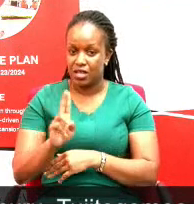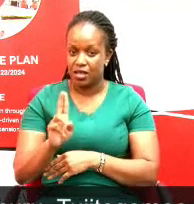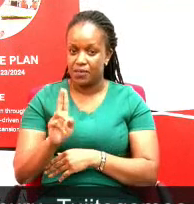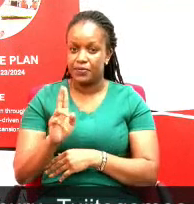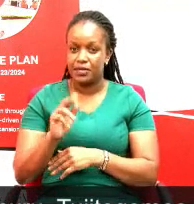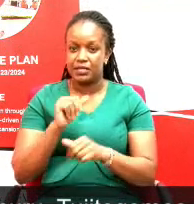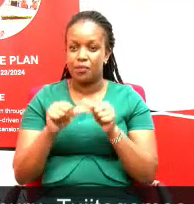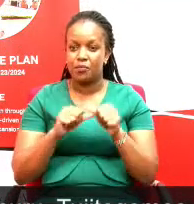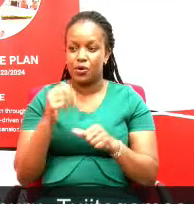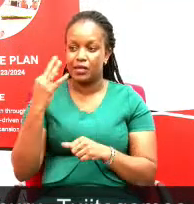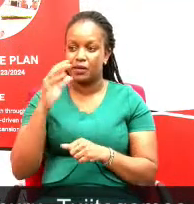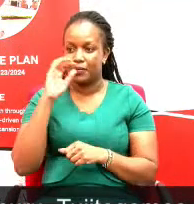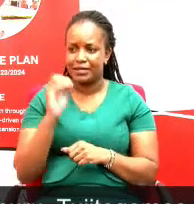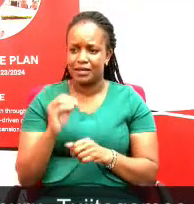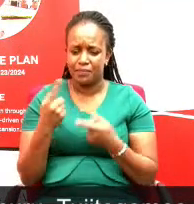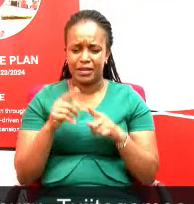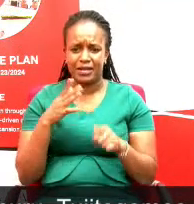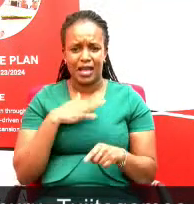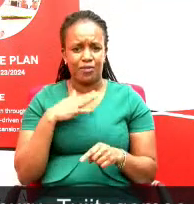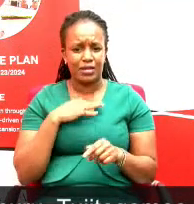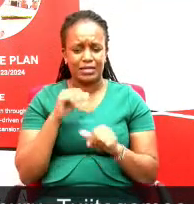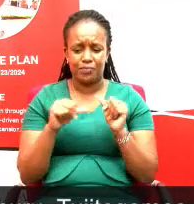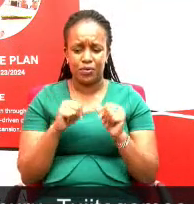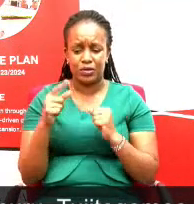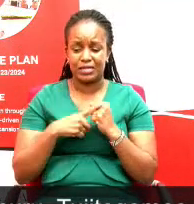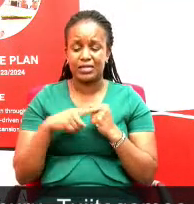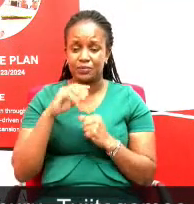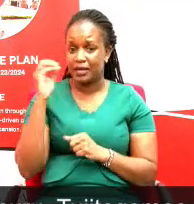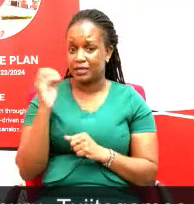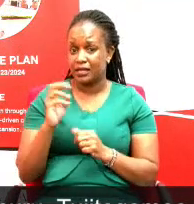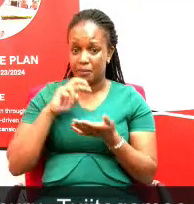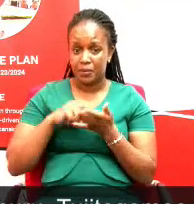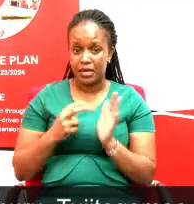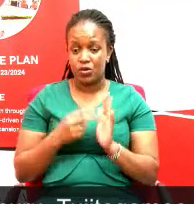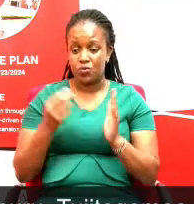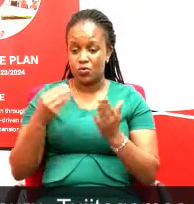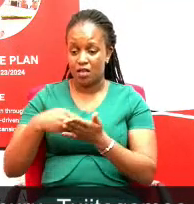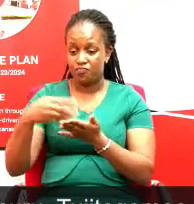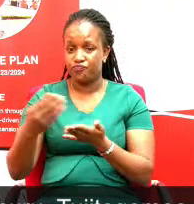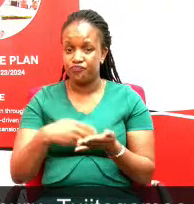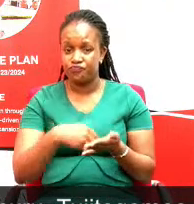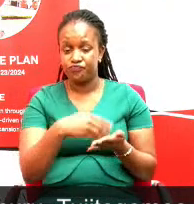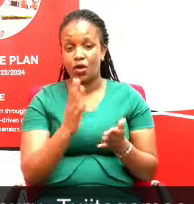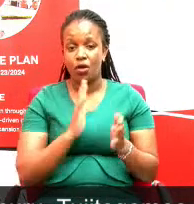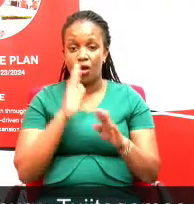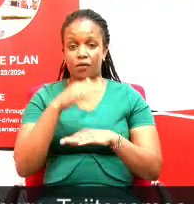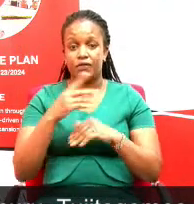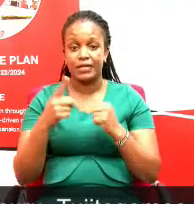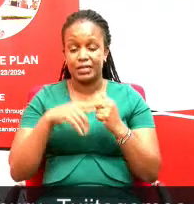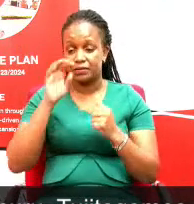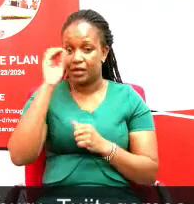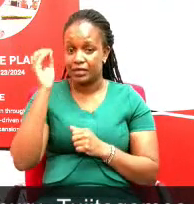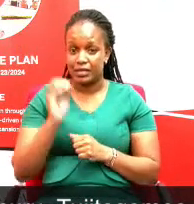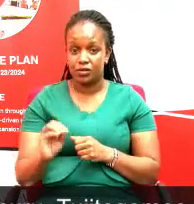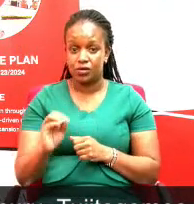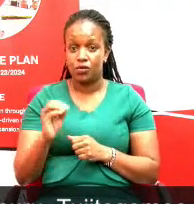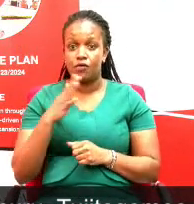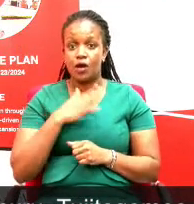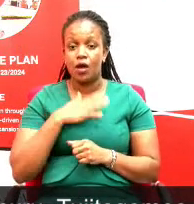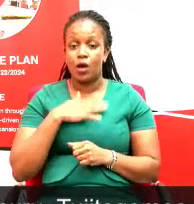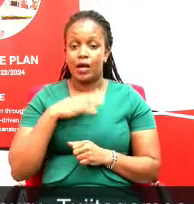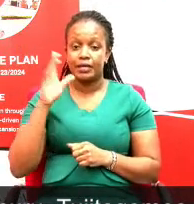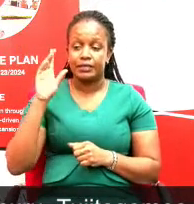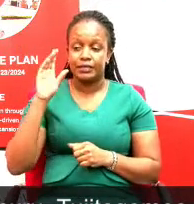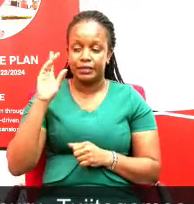average of 3%, but ours is almost 6%, meaning we are giving out over 6% of